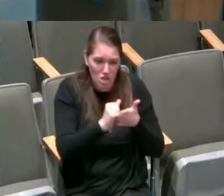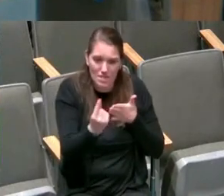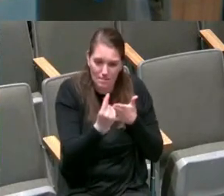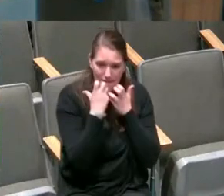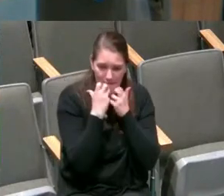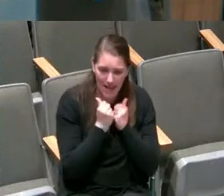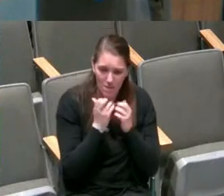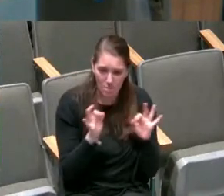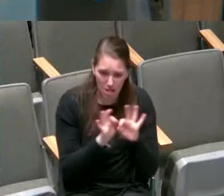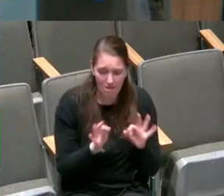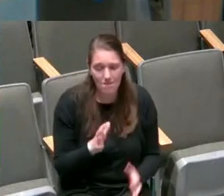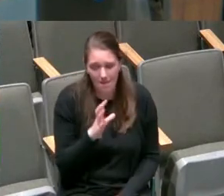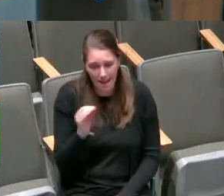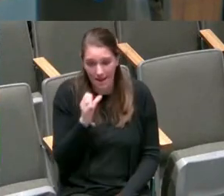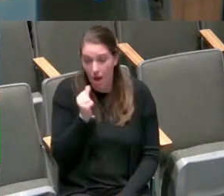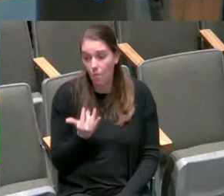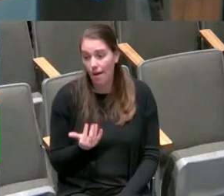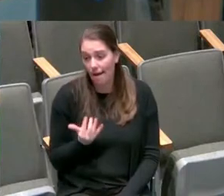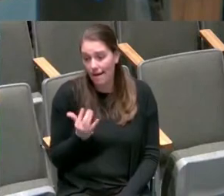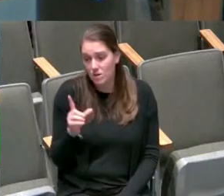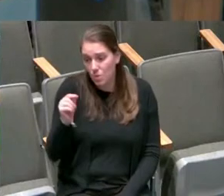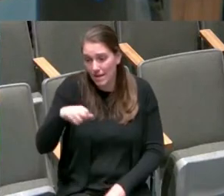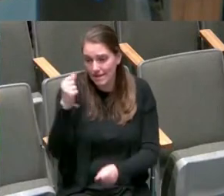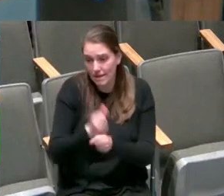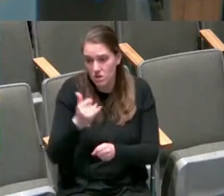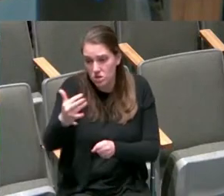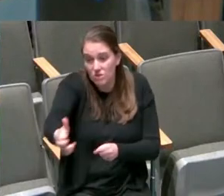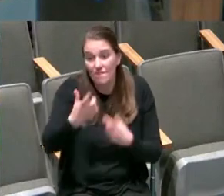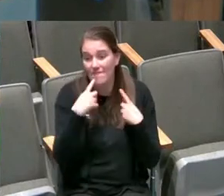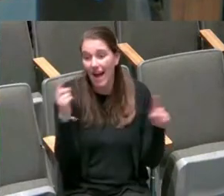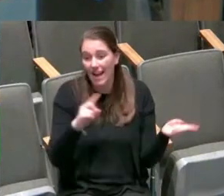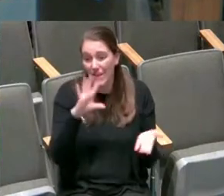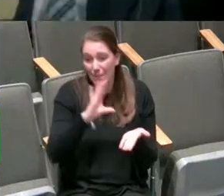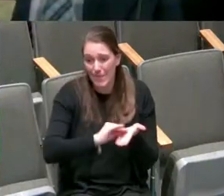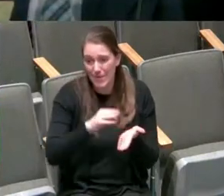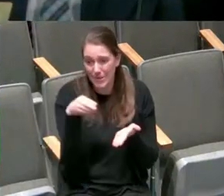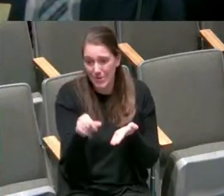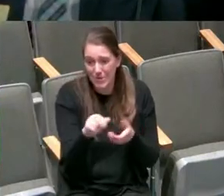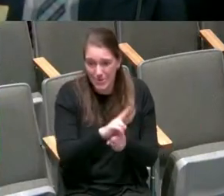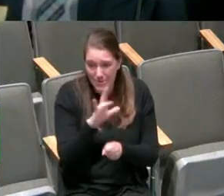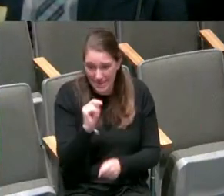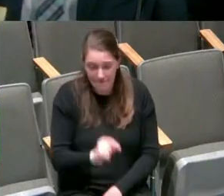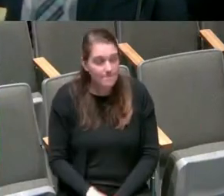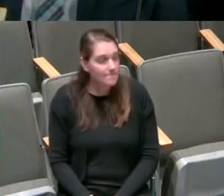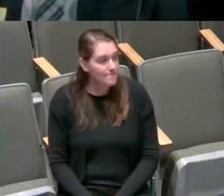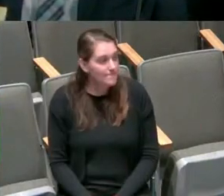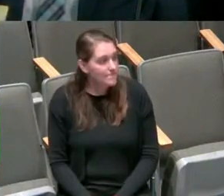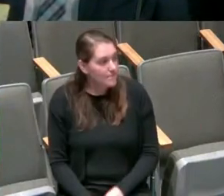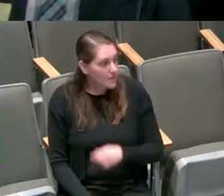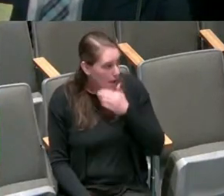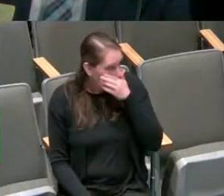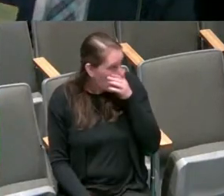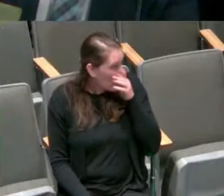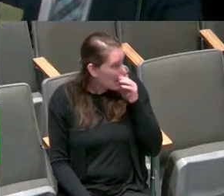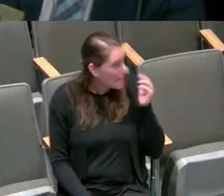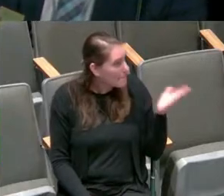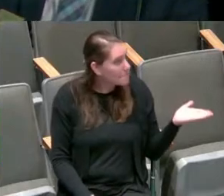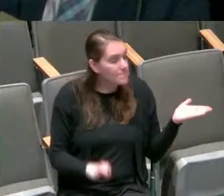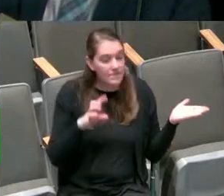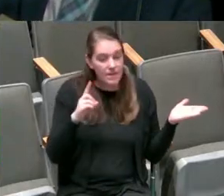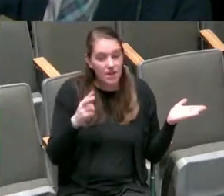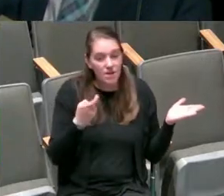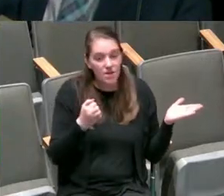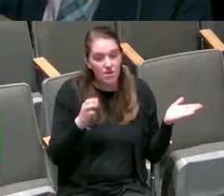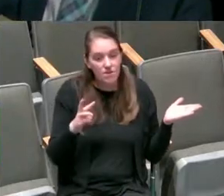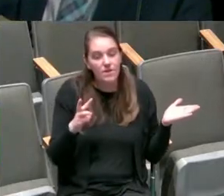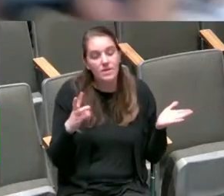and you know and not wait 20 years for that to be used thank you thank you yes Madam moderator Ed Harrow chair